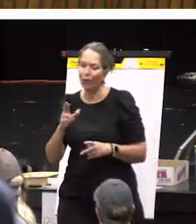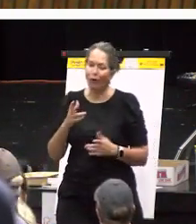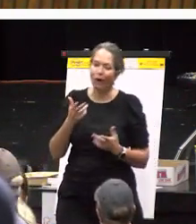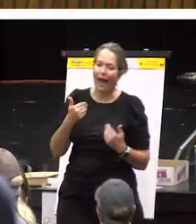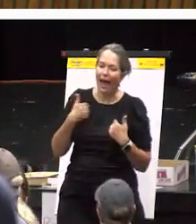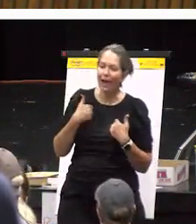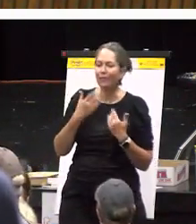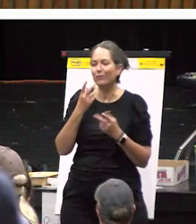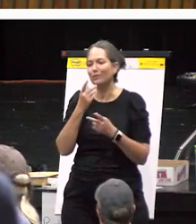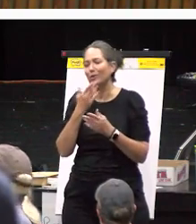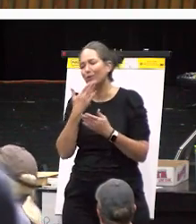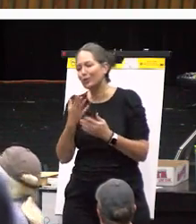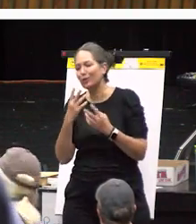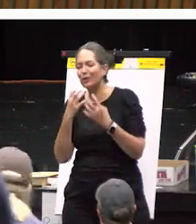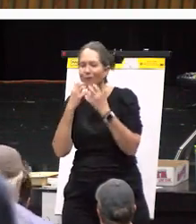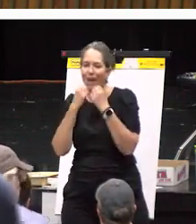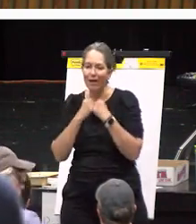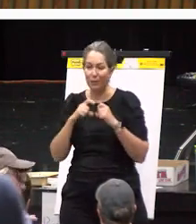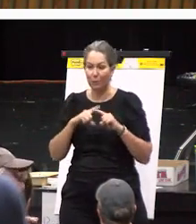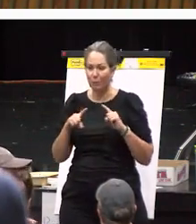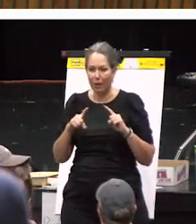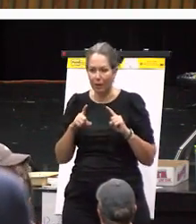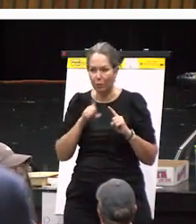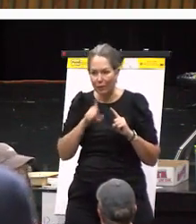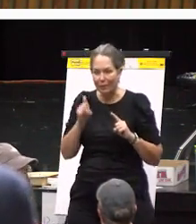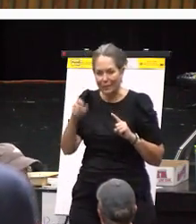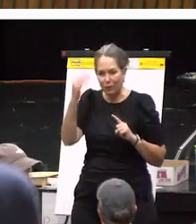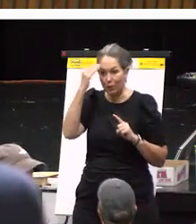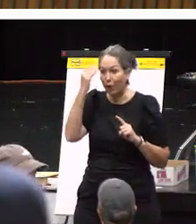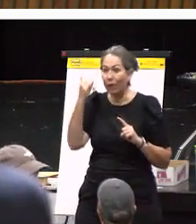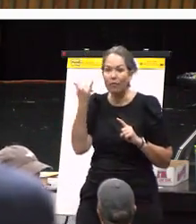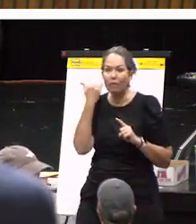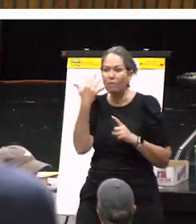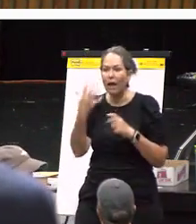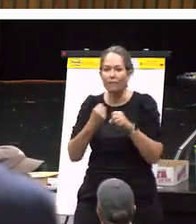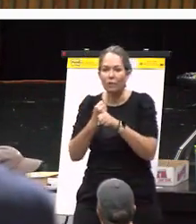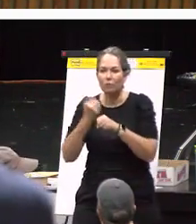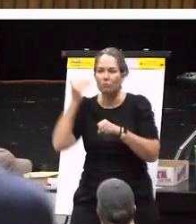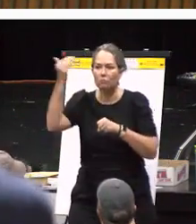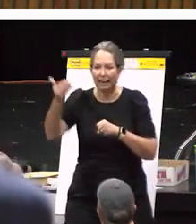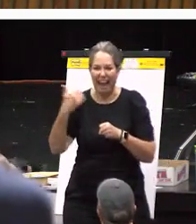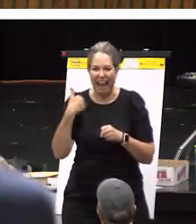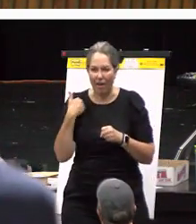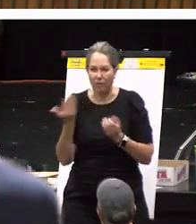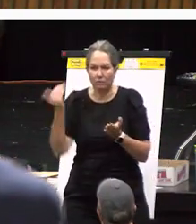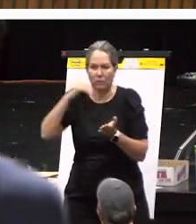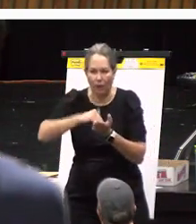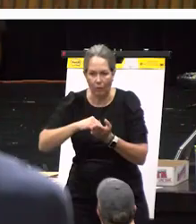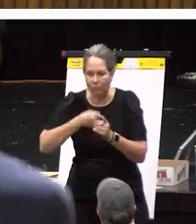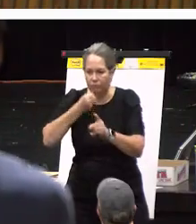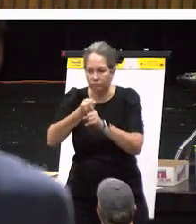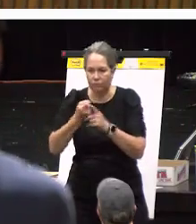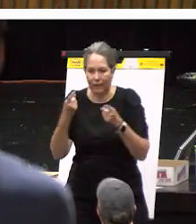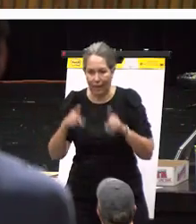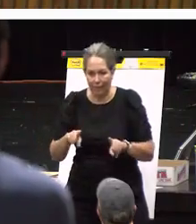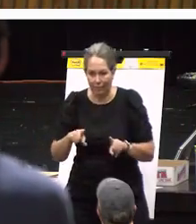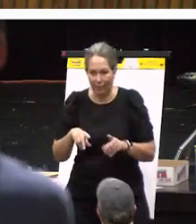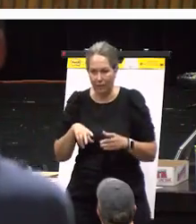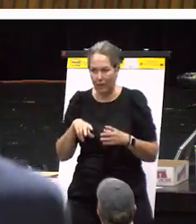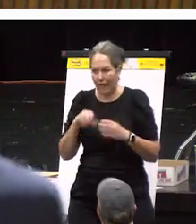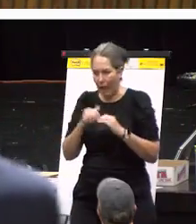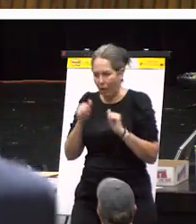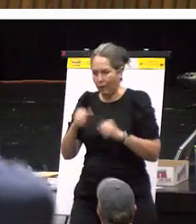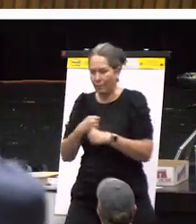are you doing if we have another event 5 years from now that we do not have the same catastrophe we have today?